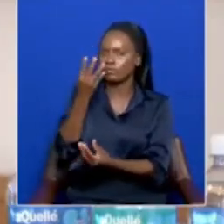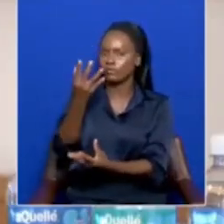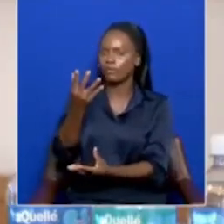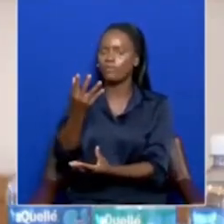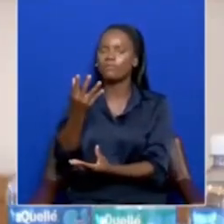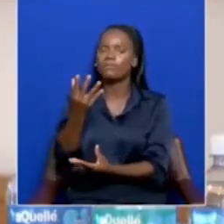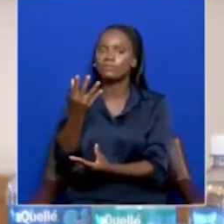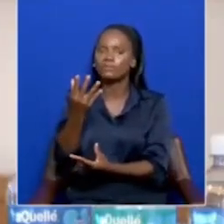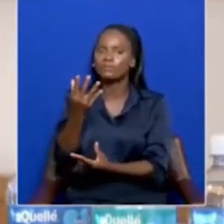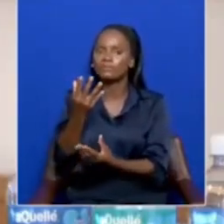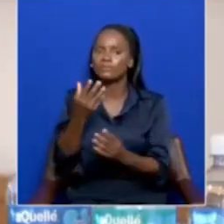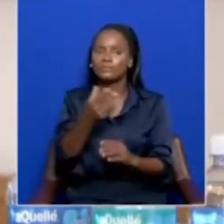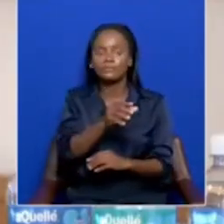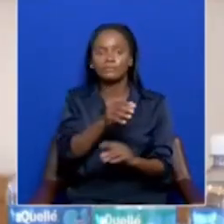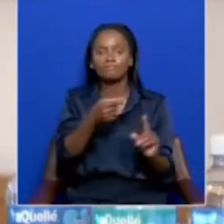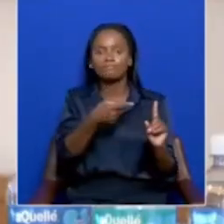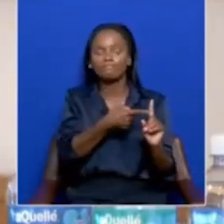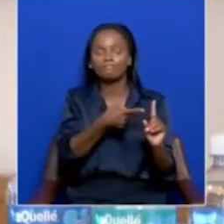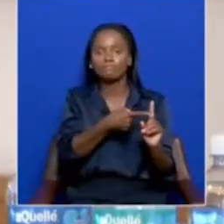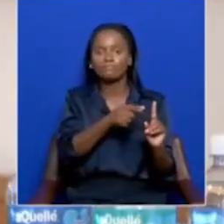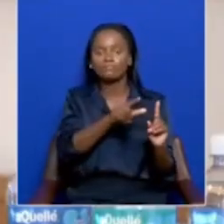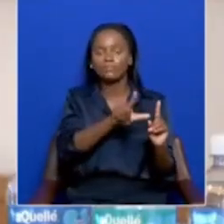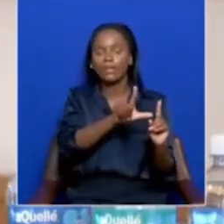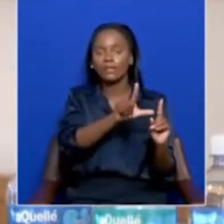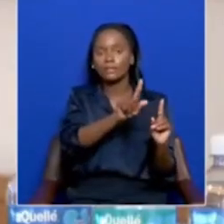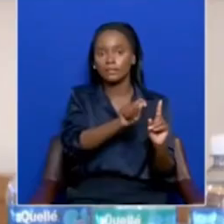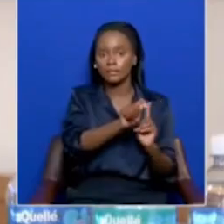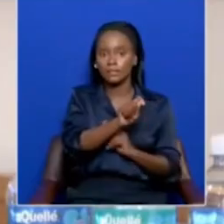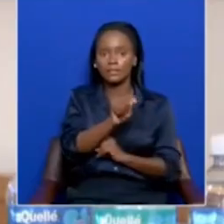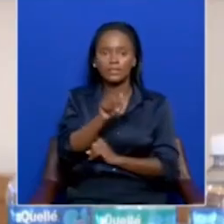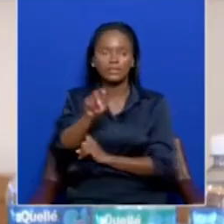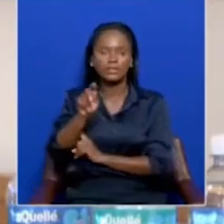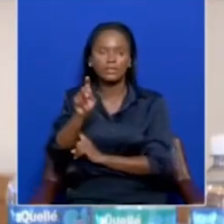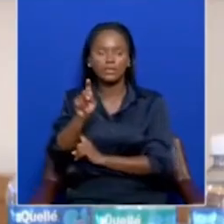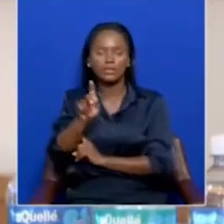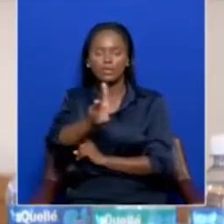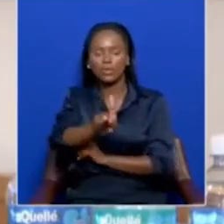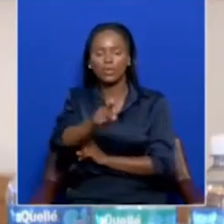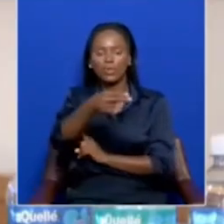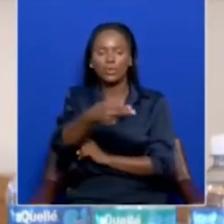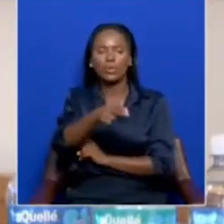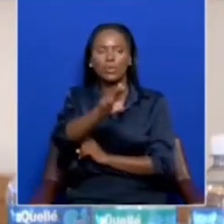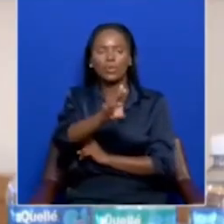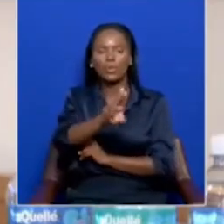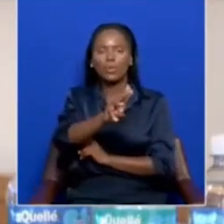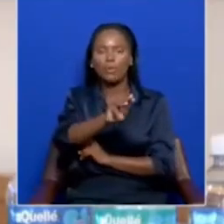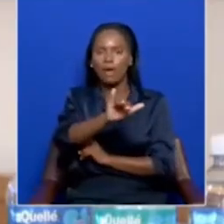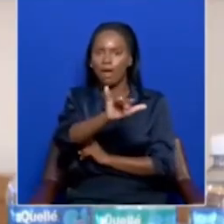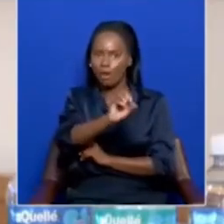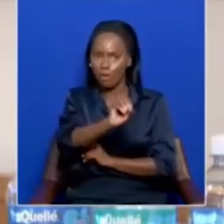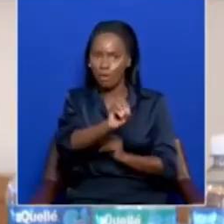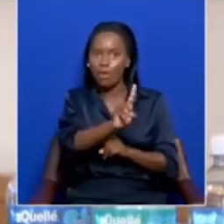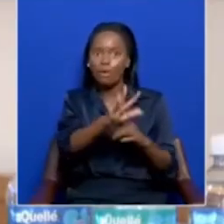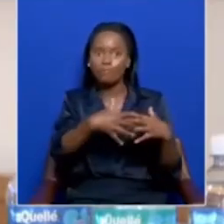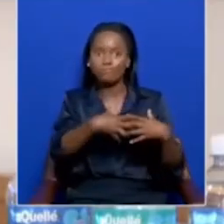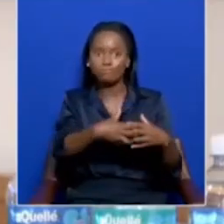in 2018 after the establishment of the PKTT. But at the time, General Kumalo was still a